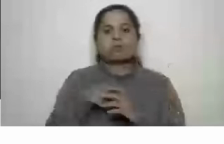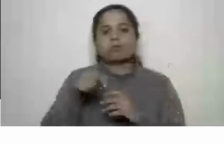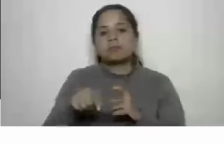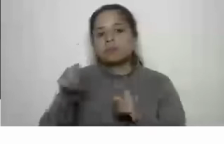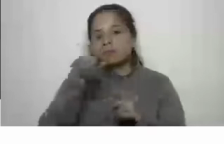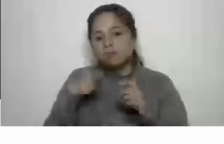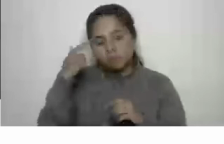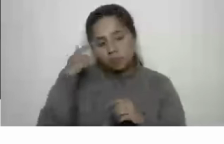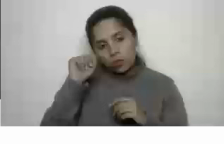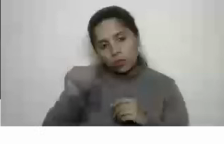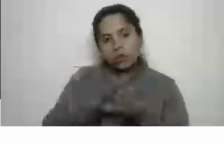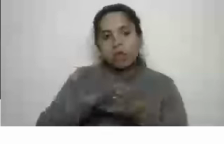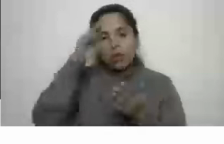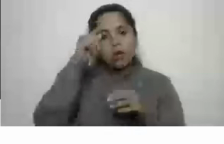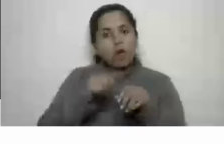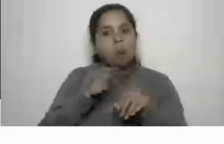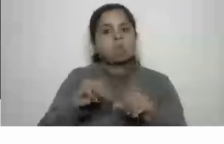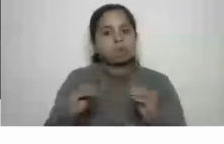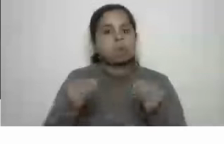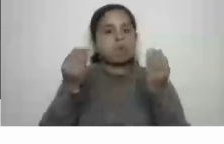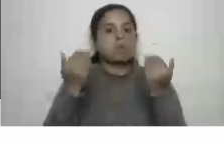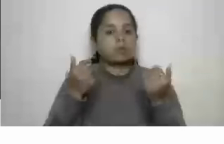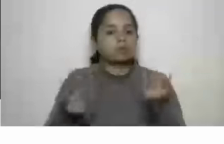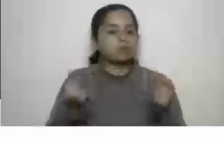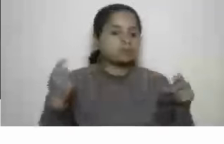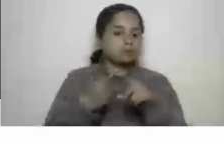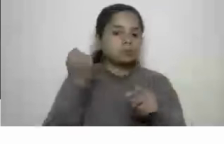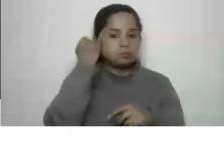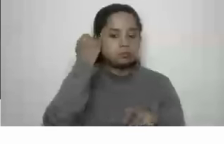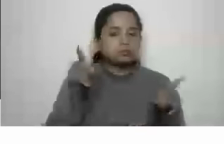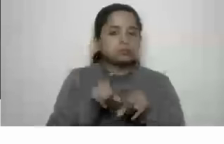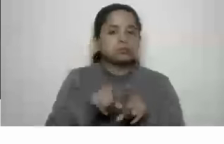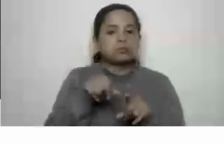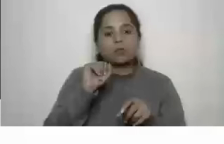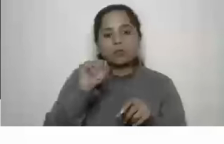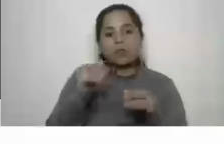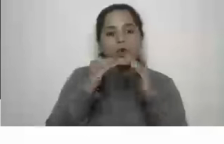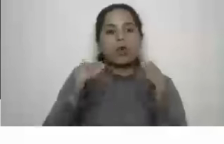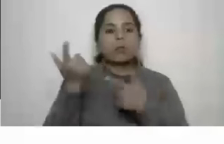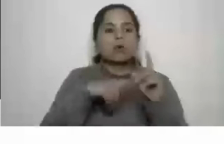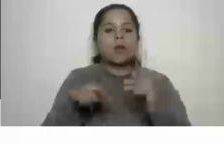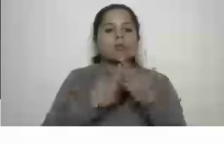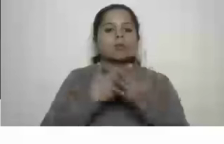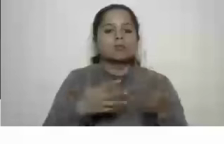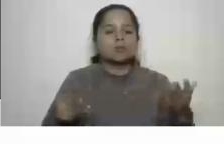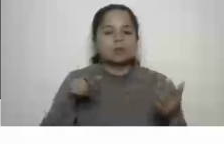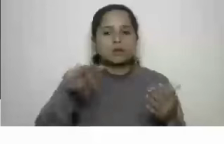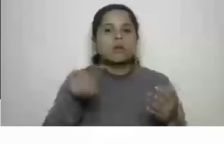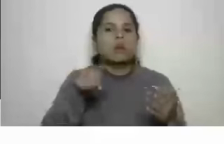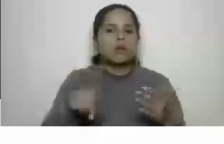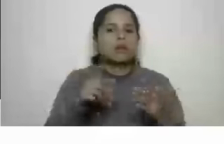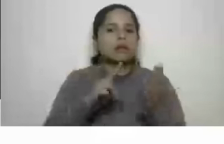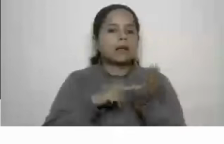learning opportunities, and which also aligns with the idea of home language as a resource which is touched upon in the Nipun